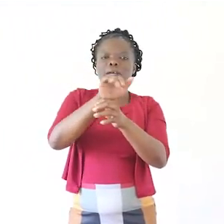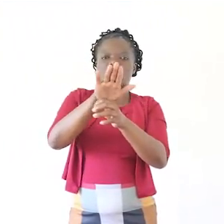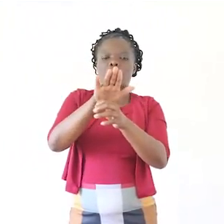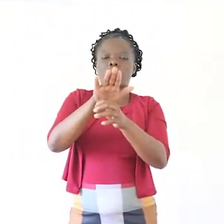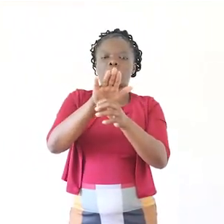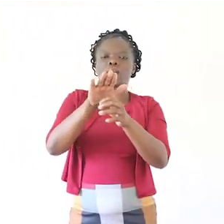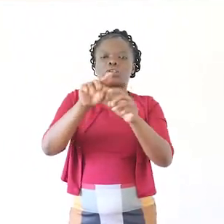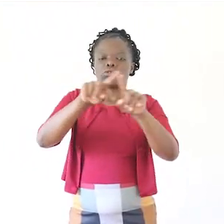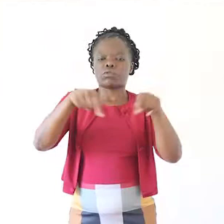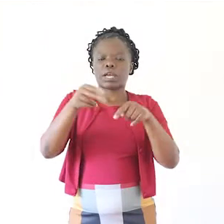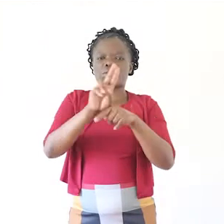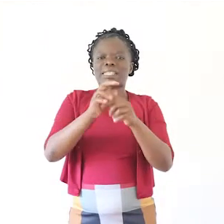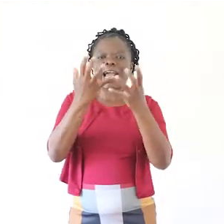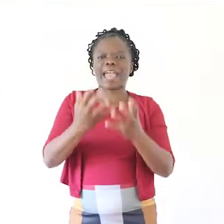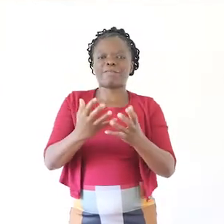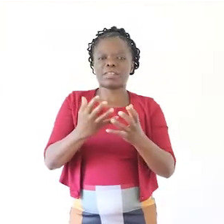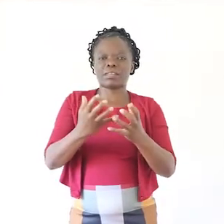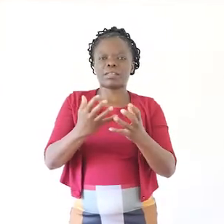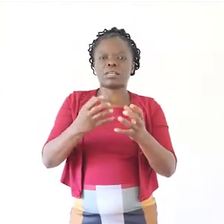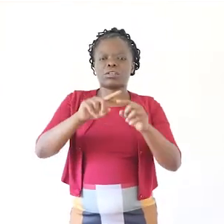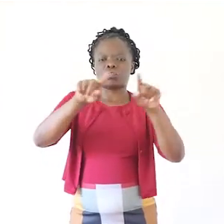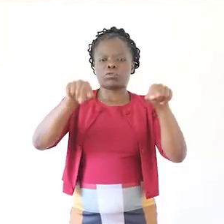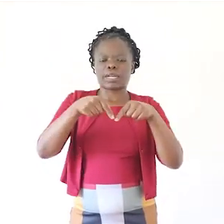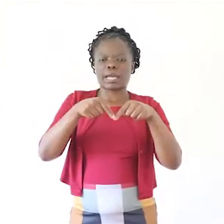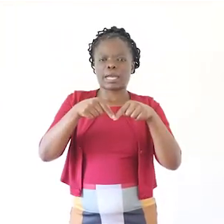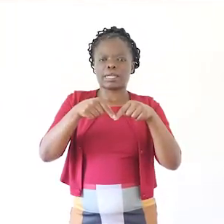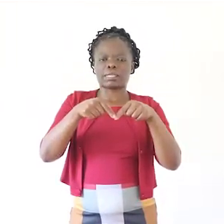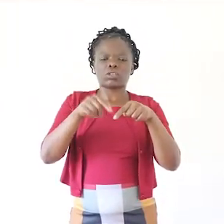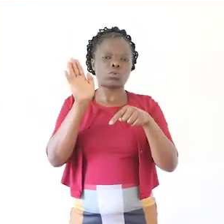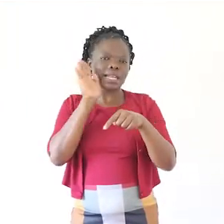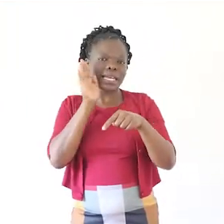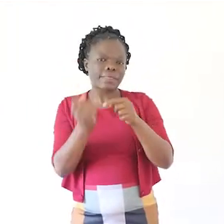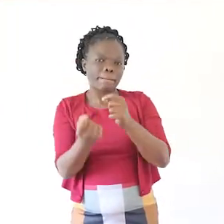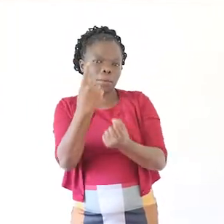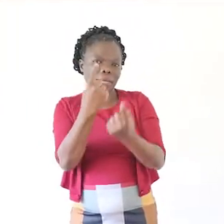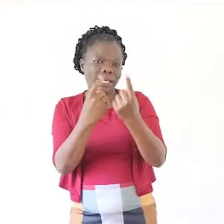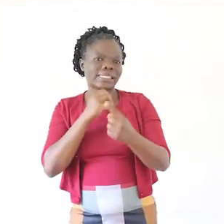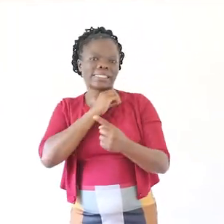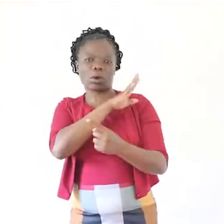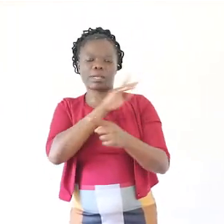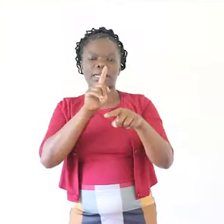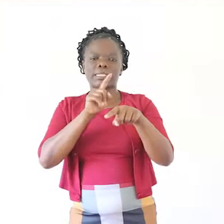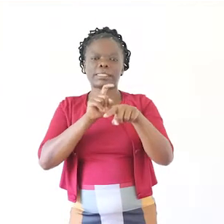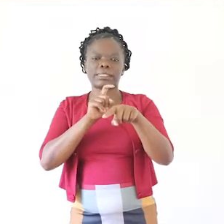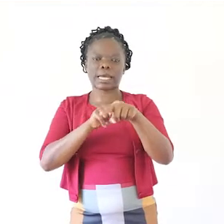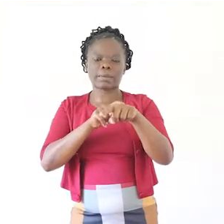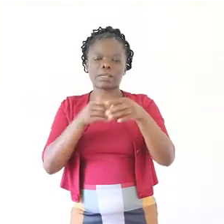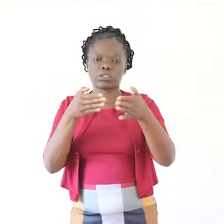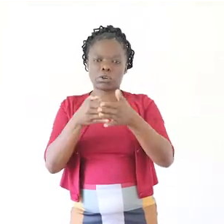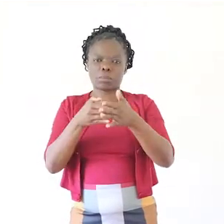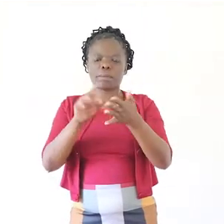heavy sufuria. And then it's almost popping. You will hear the popping sound. And when it stops, means